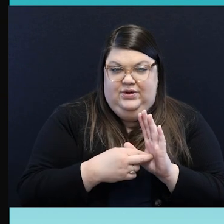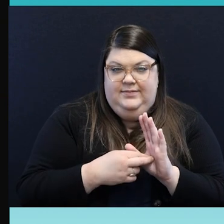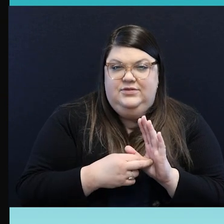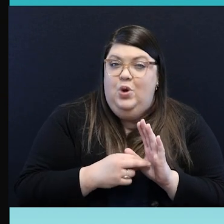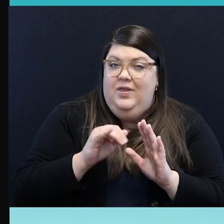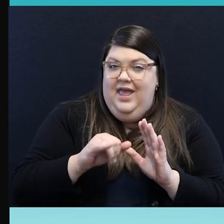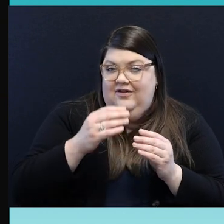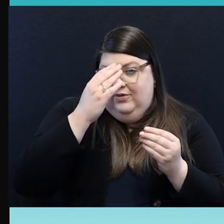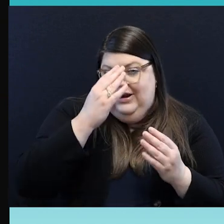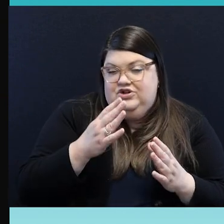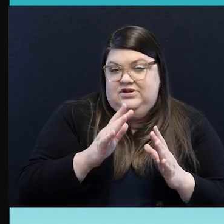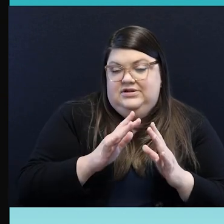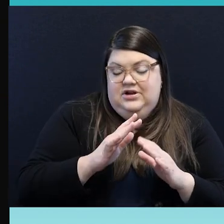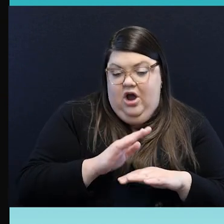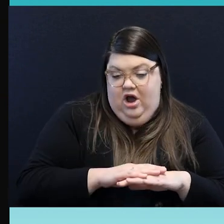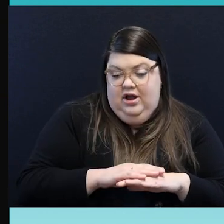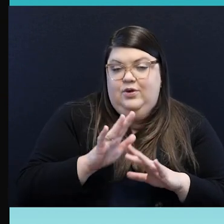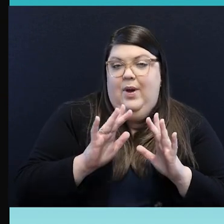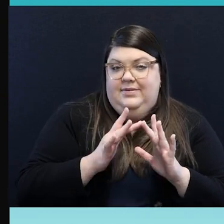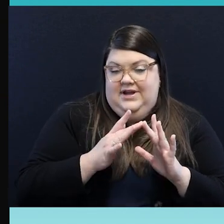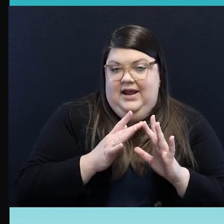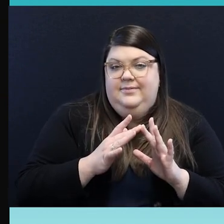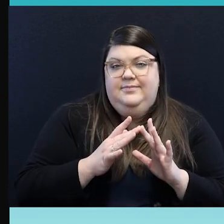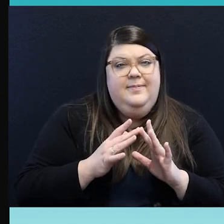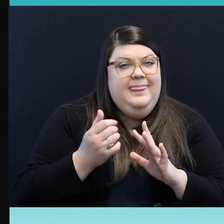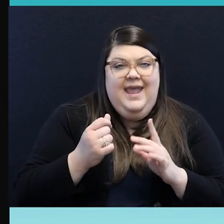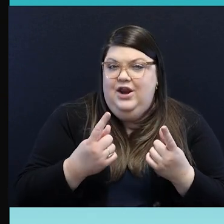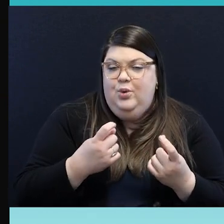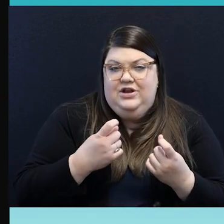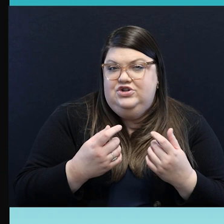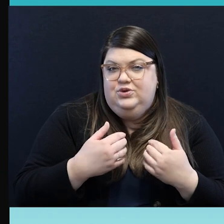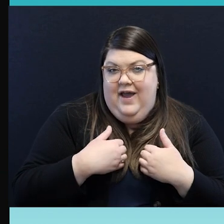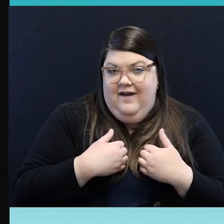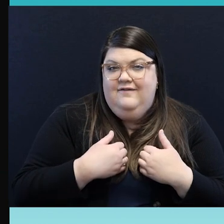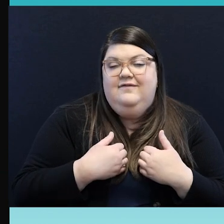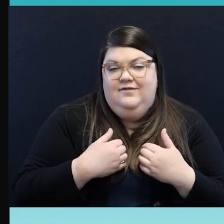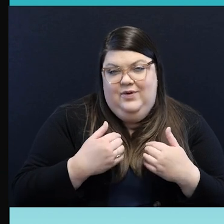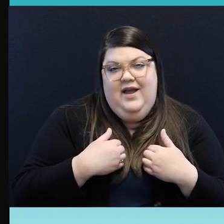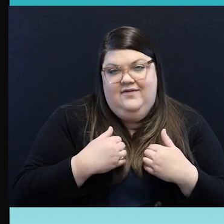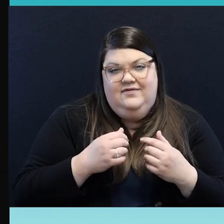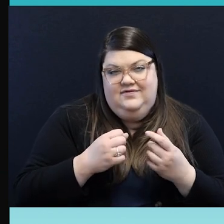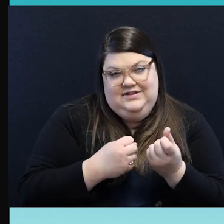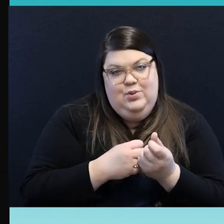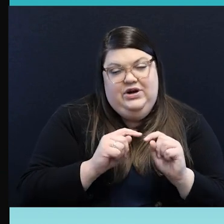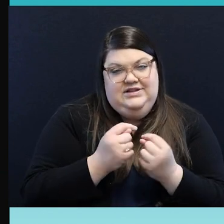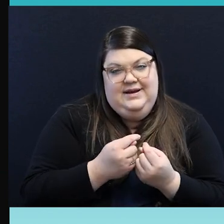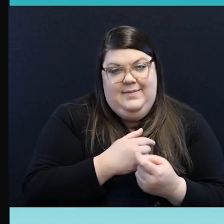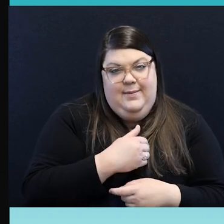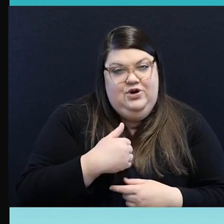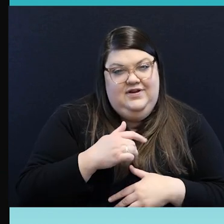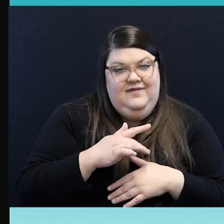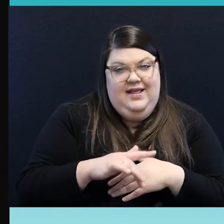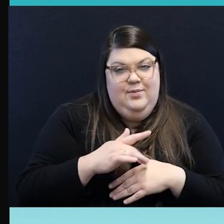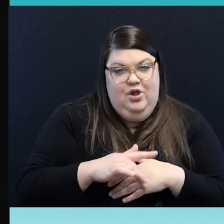is on the website. And any questions you have, we have support team members that are available